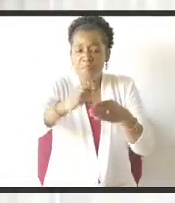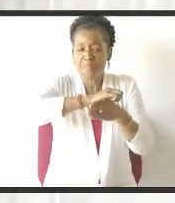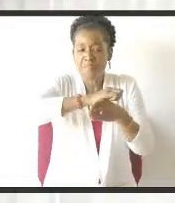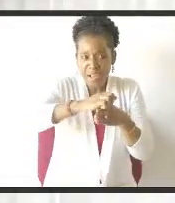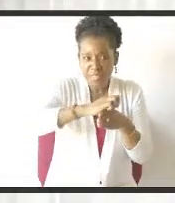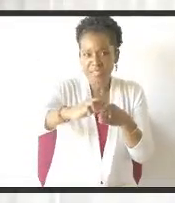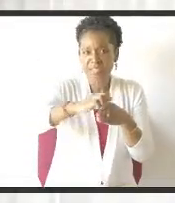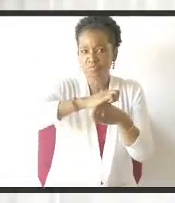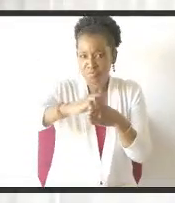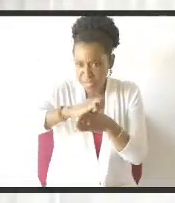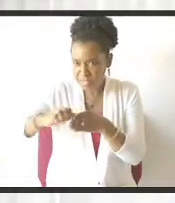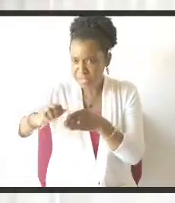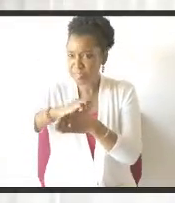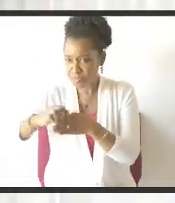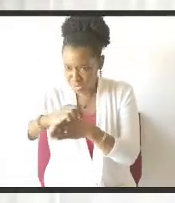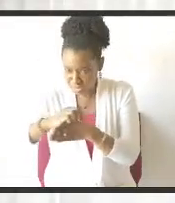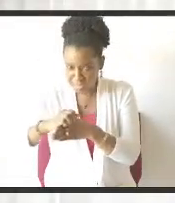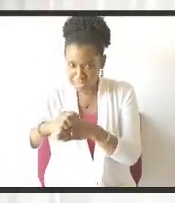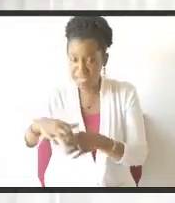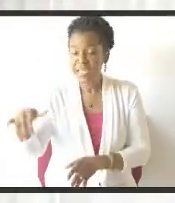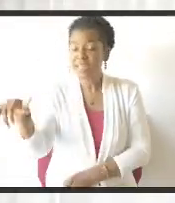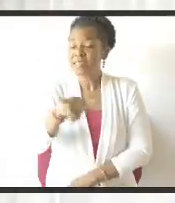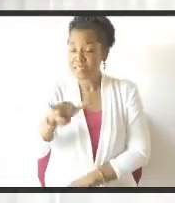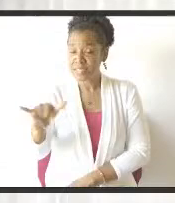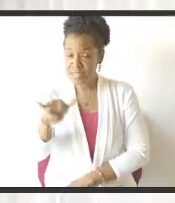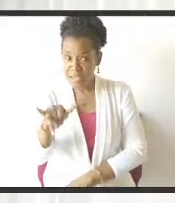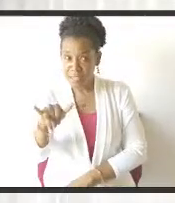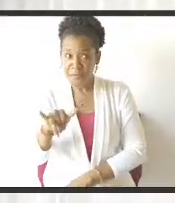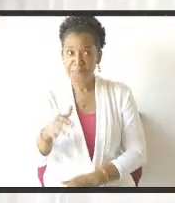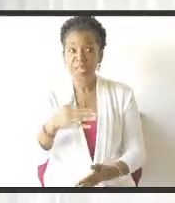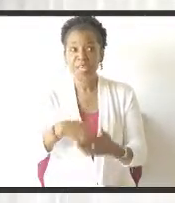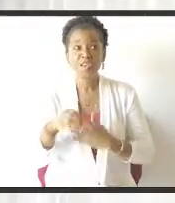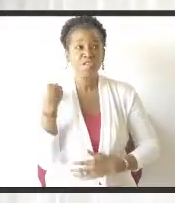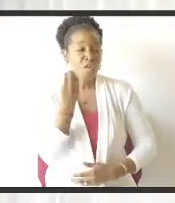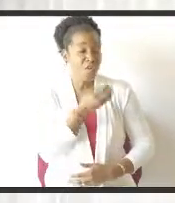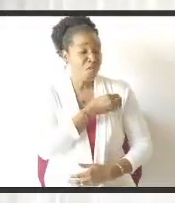endless ages of eternity.